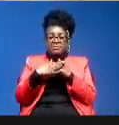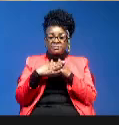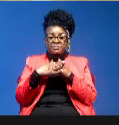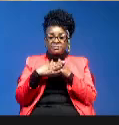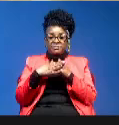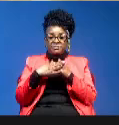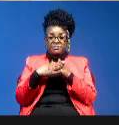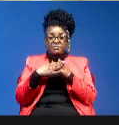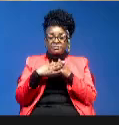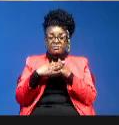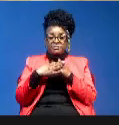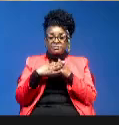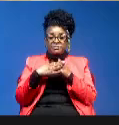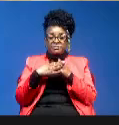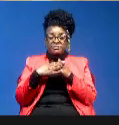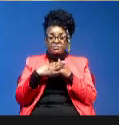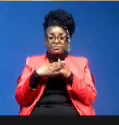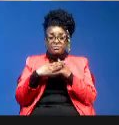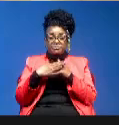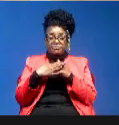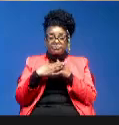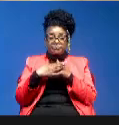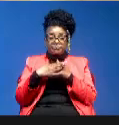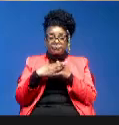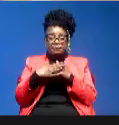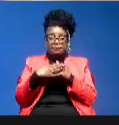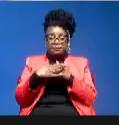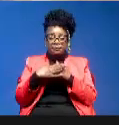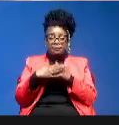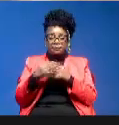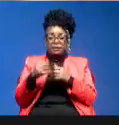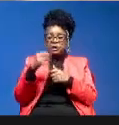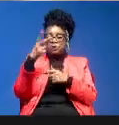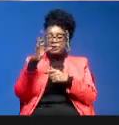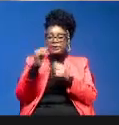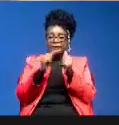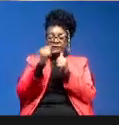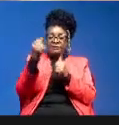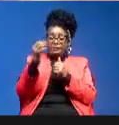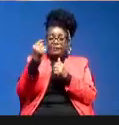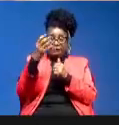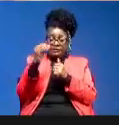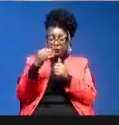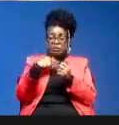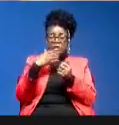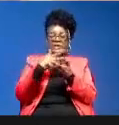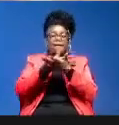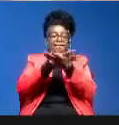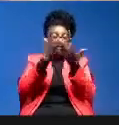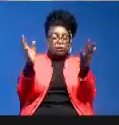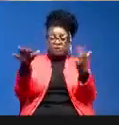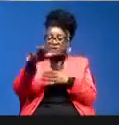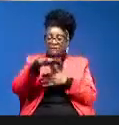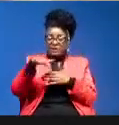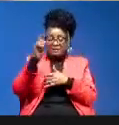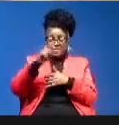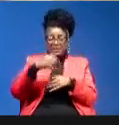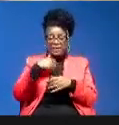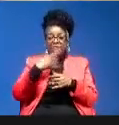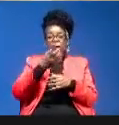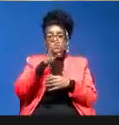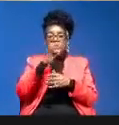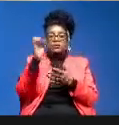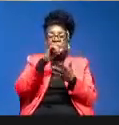In 2050, because we have a vision of 2050, by 2050, we want every conservancy to be water